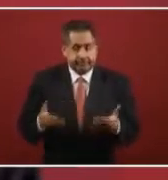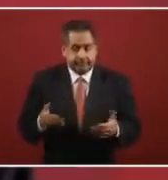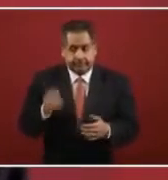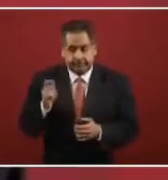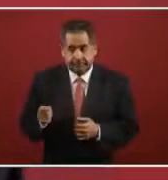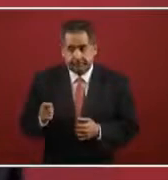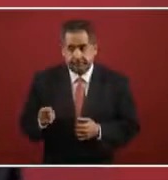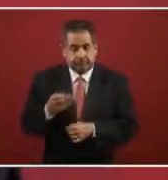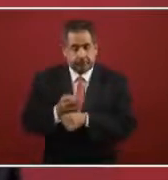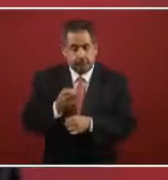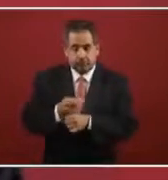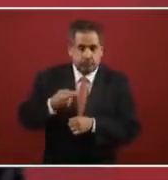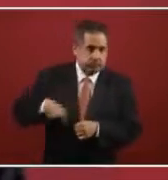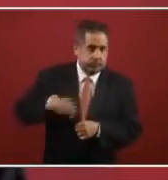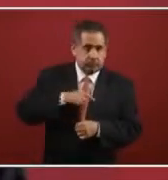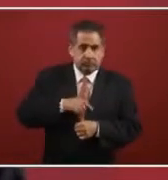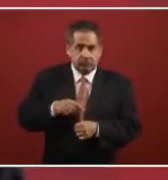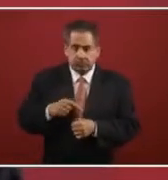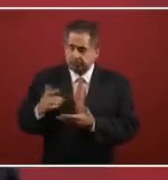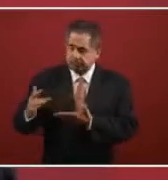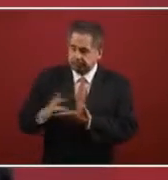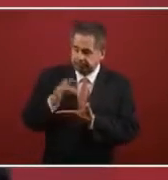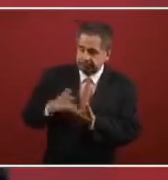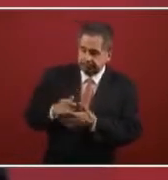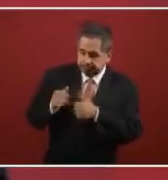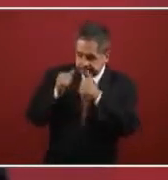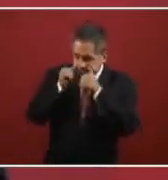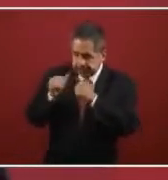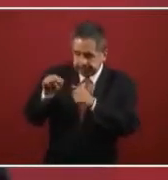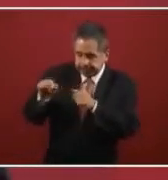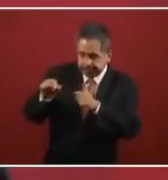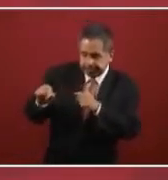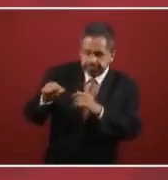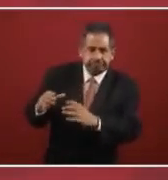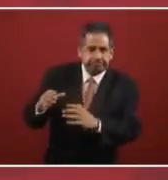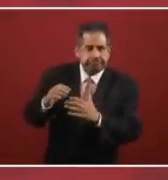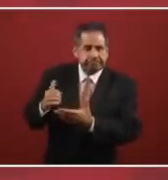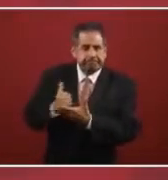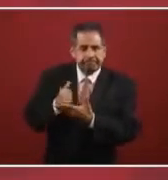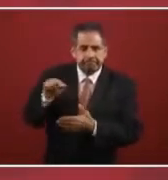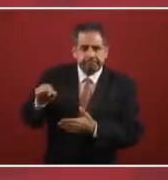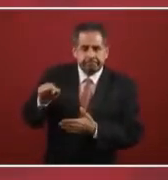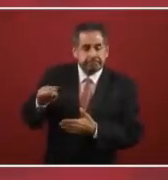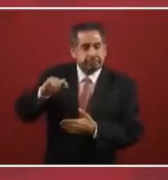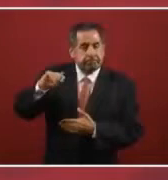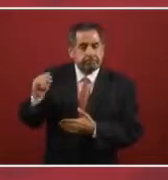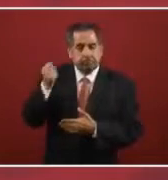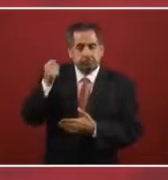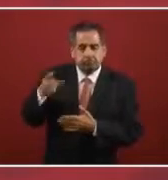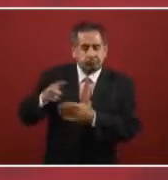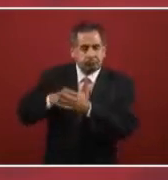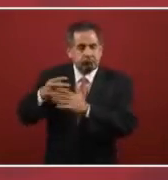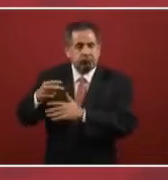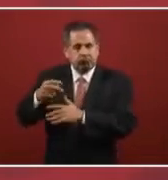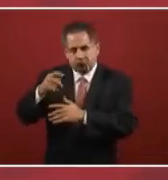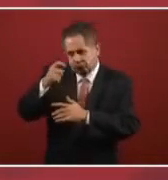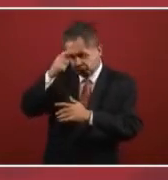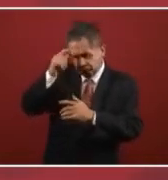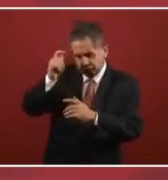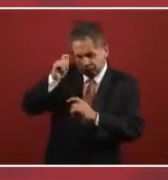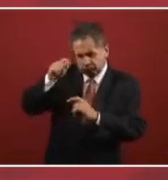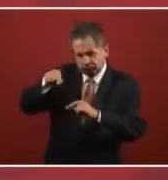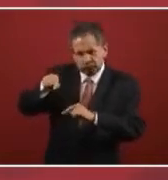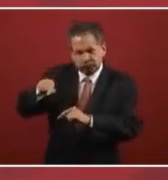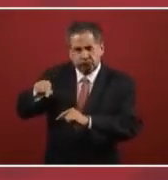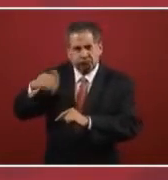nos estamos we're apoyando mucho. starting to support each other very much. Los técnicos, ingenieros, With the engineers,